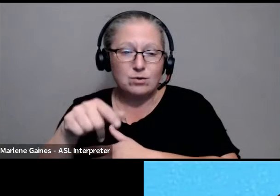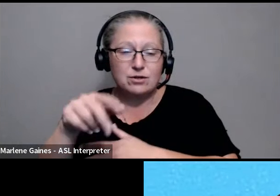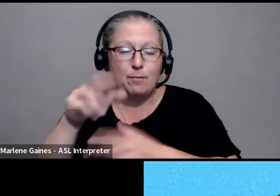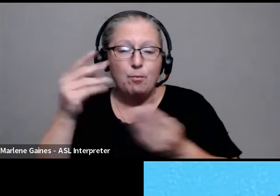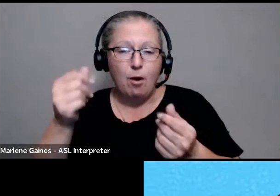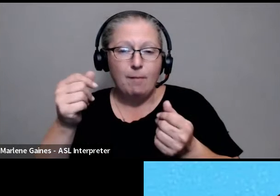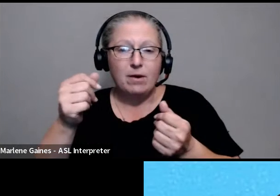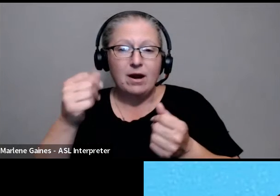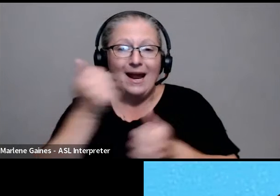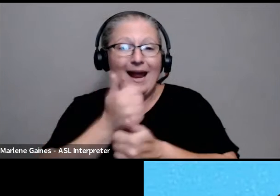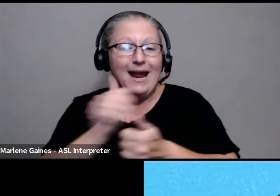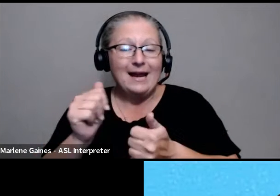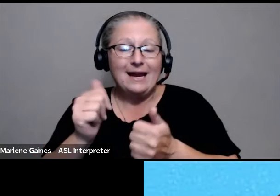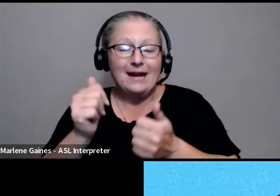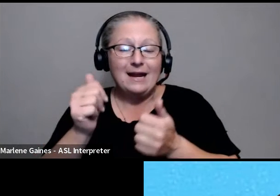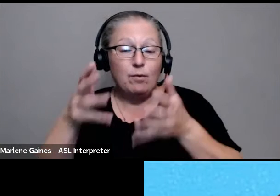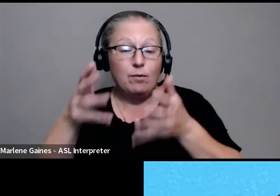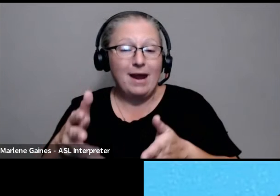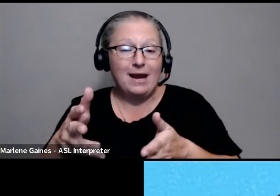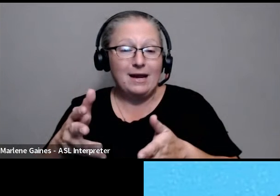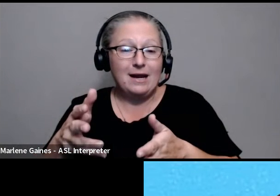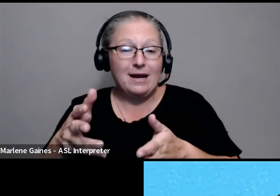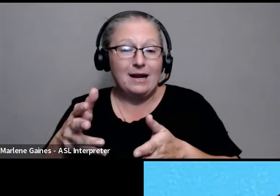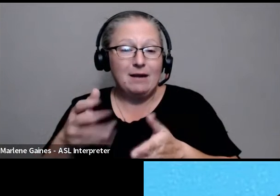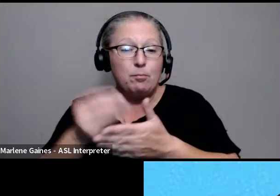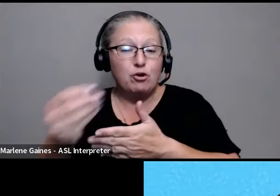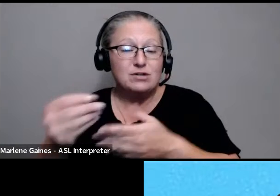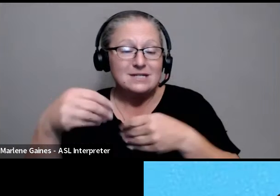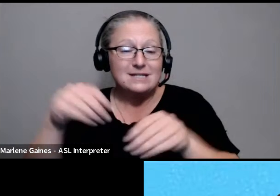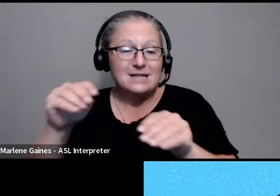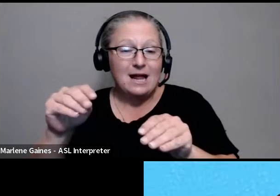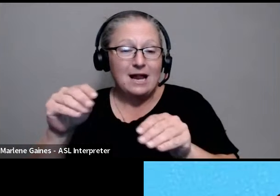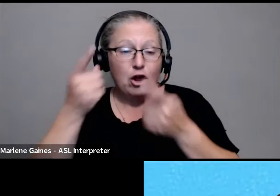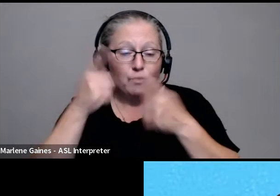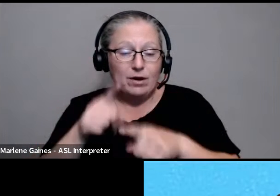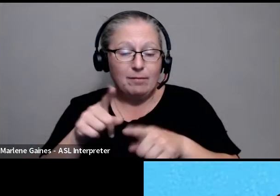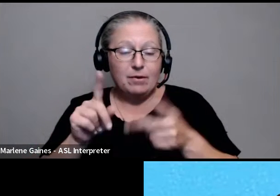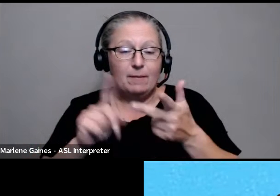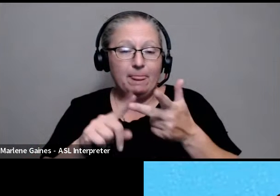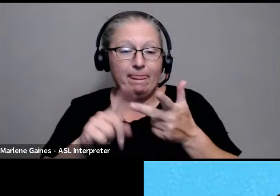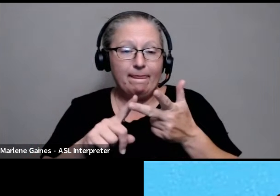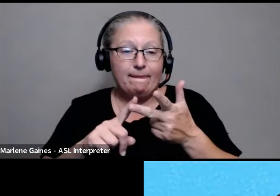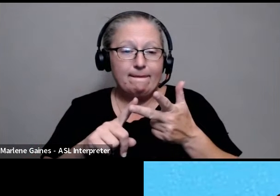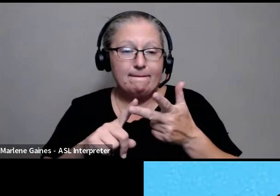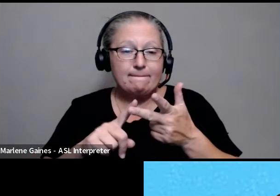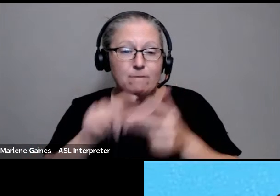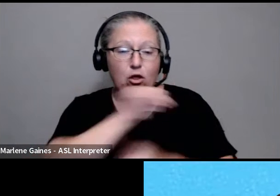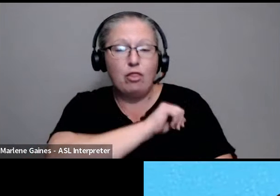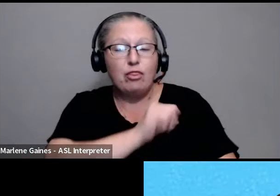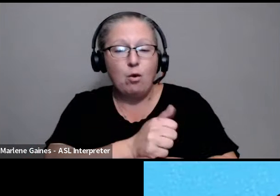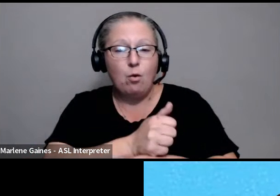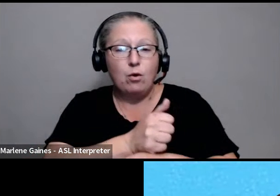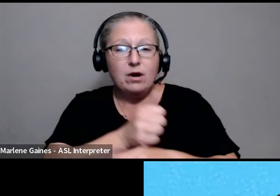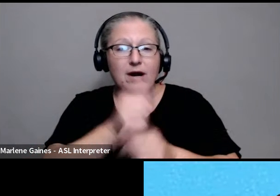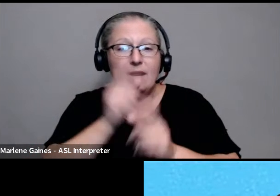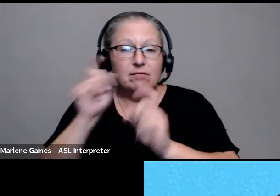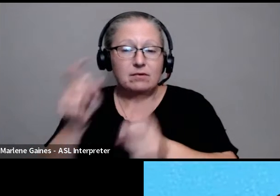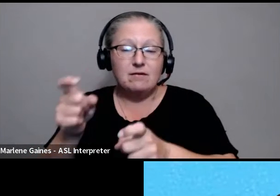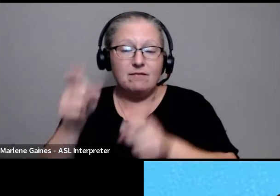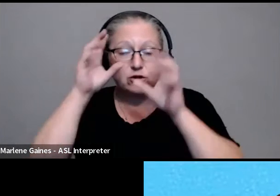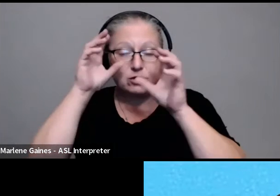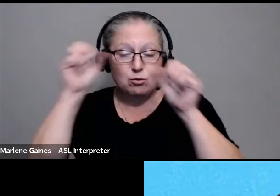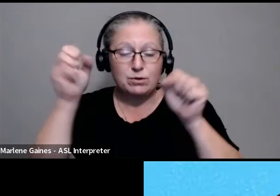subject to any remaining contingency in the purchase and sale agreement. And three, to delegate authority to the superintendent or his